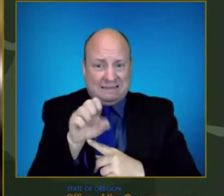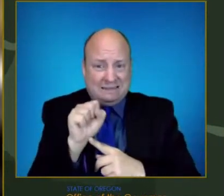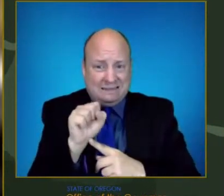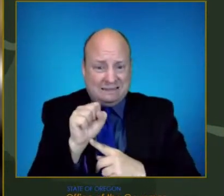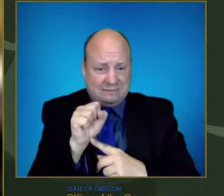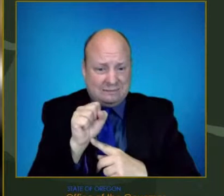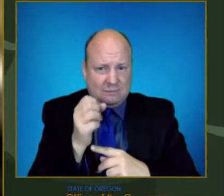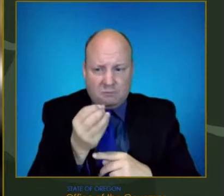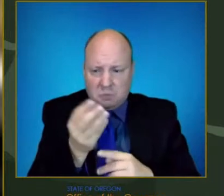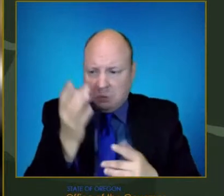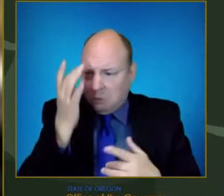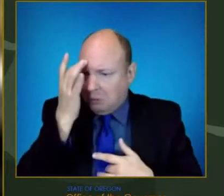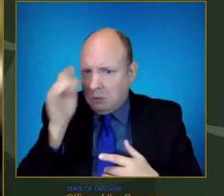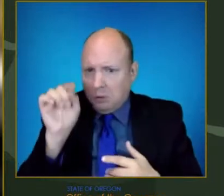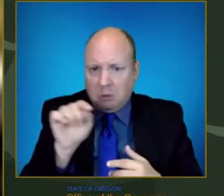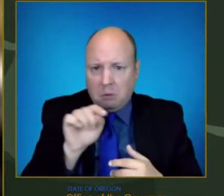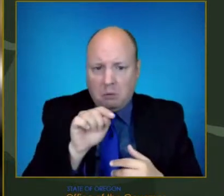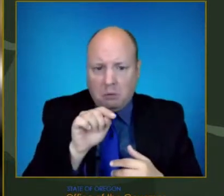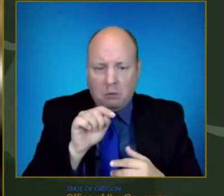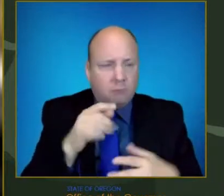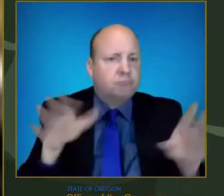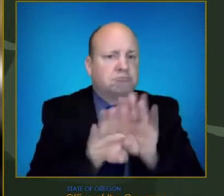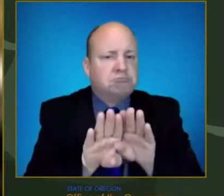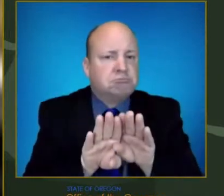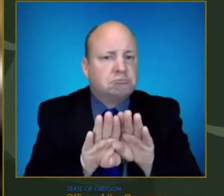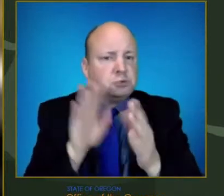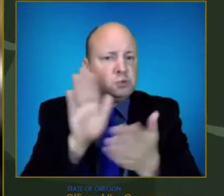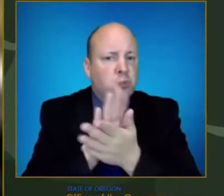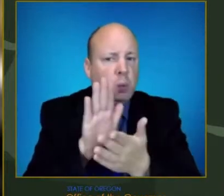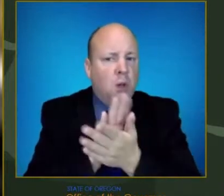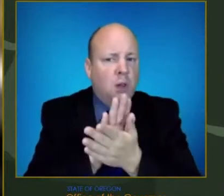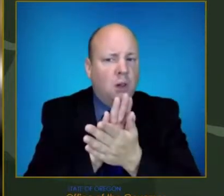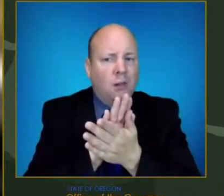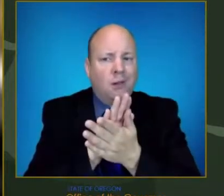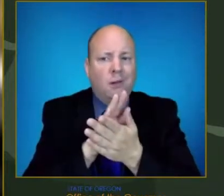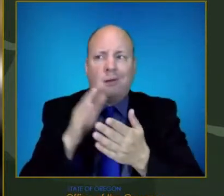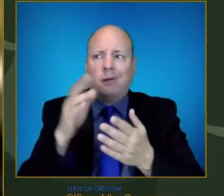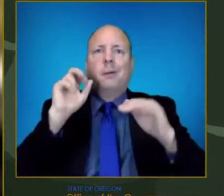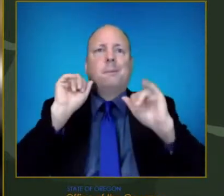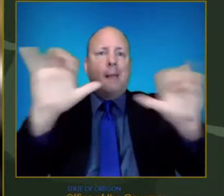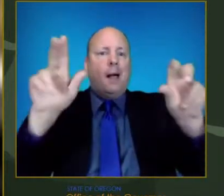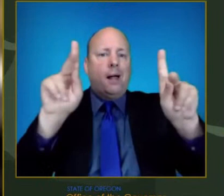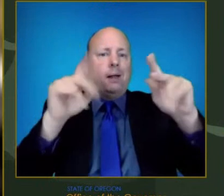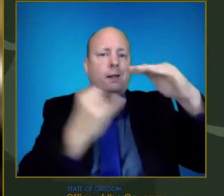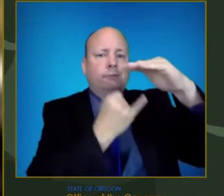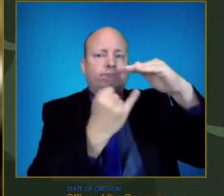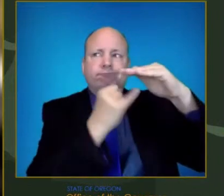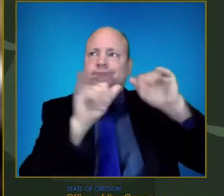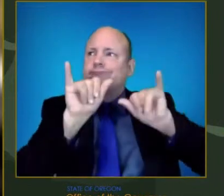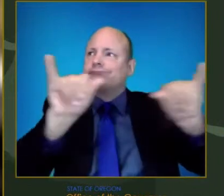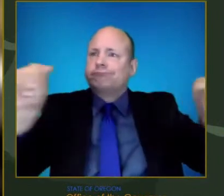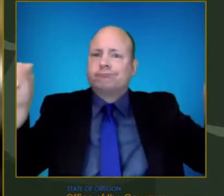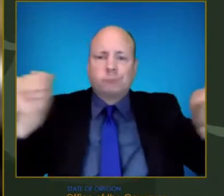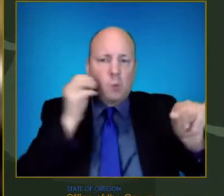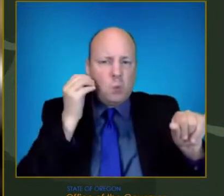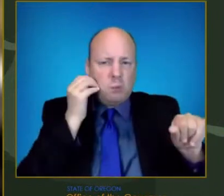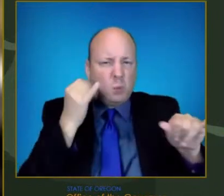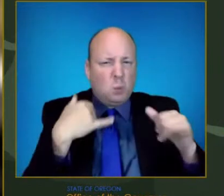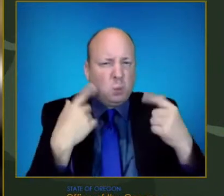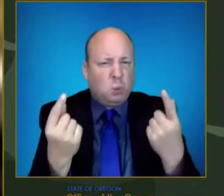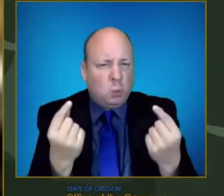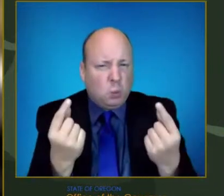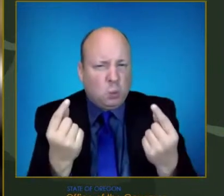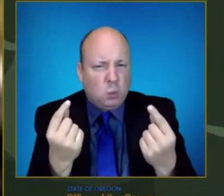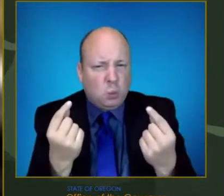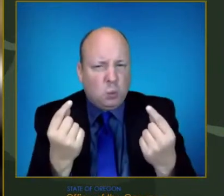is causing the stress on the systems. Are we making any adjustments to ensure that kids don't have to, by the